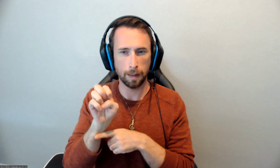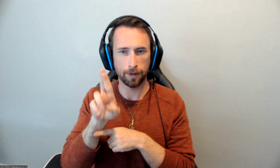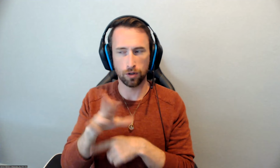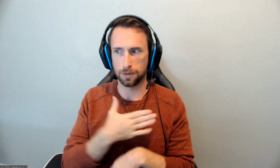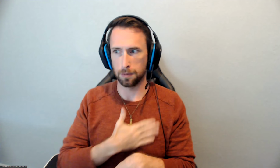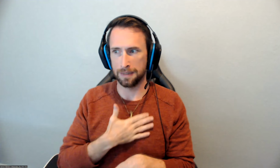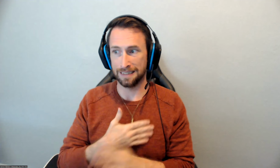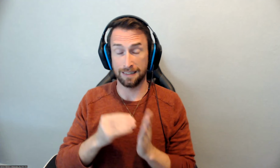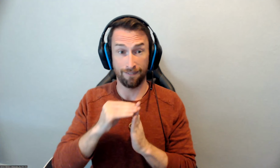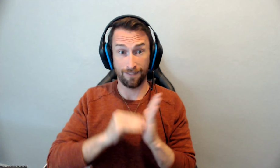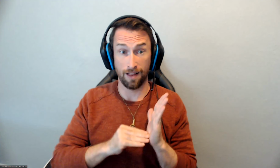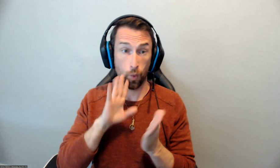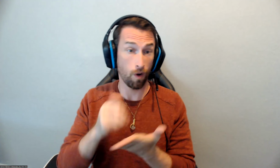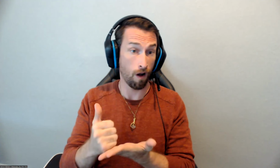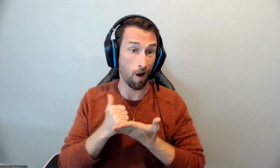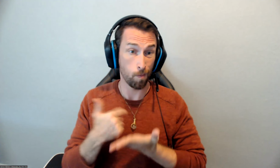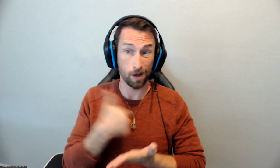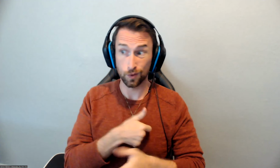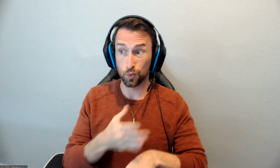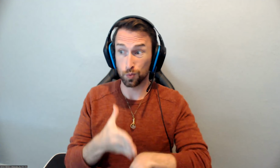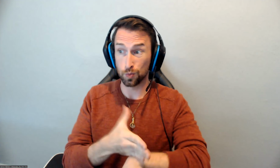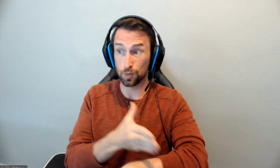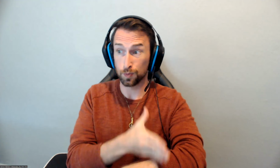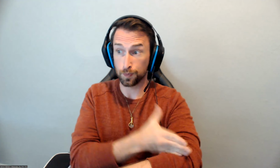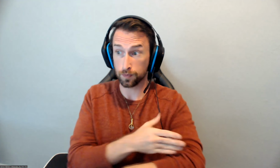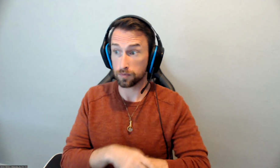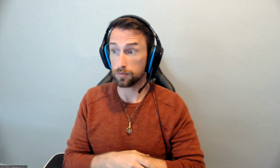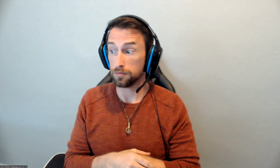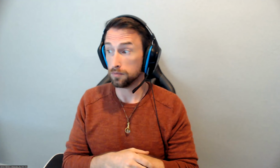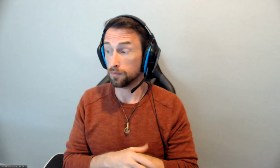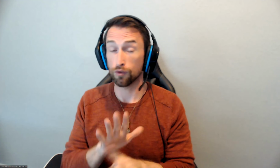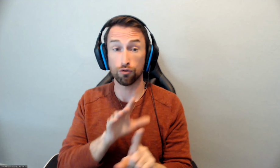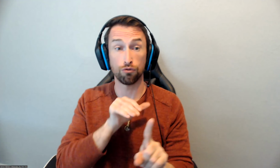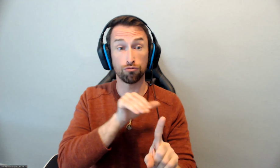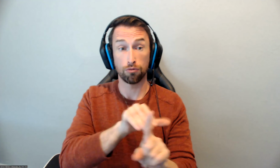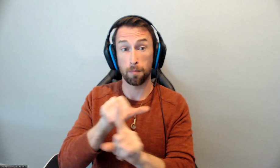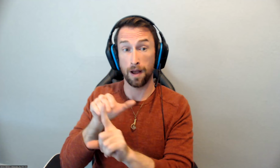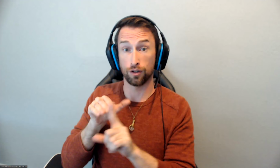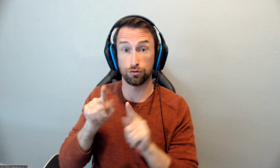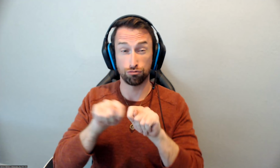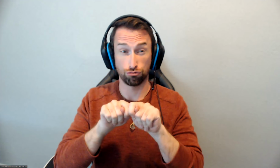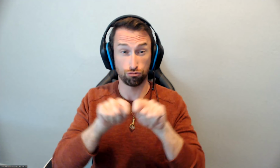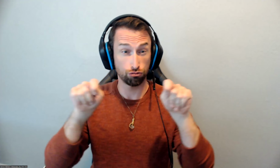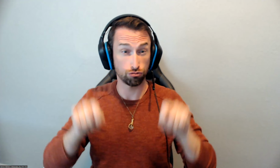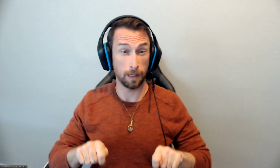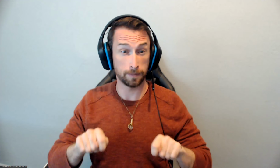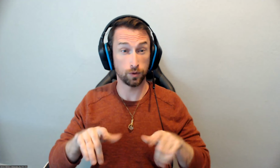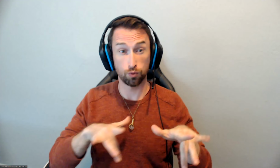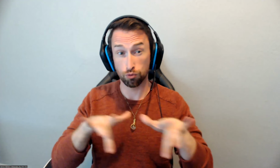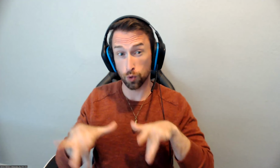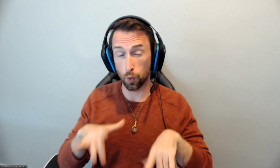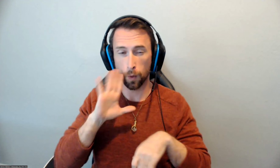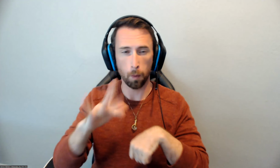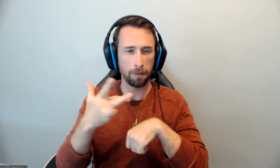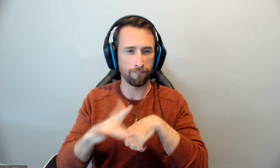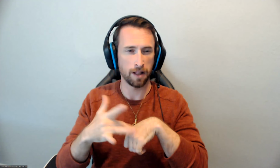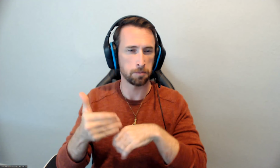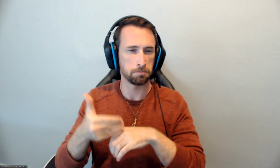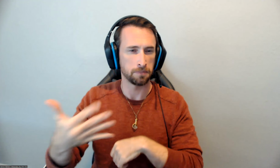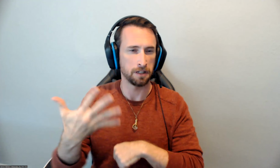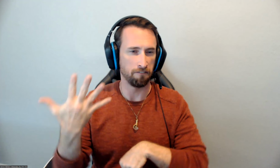to fill that out. It helps us to get better at this. Reminder that the transcripts, the recording will be available within 5 business days